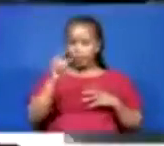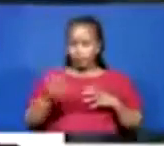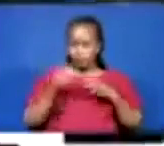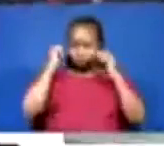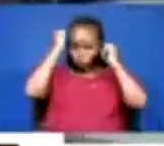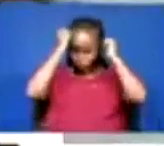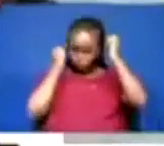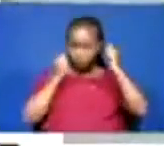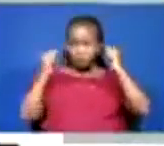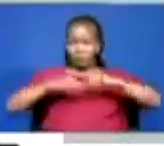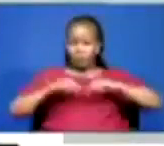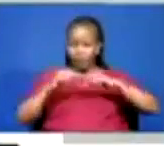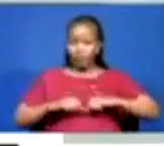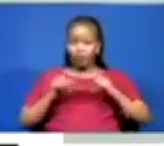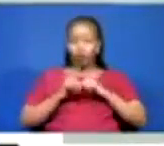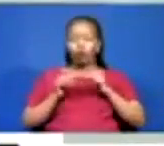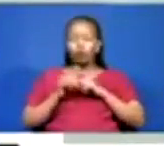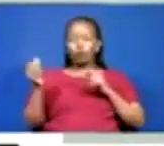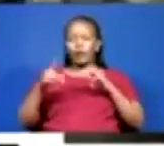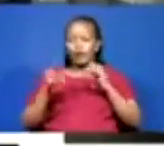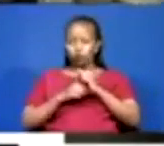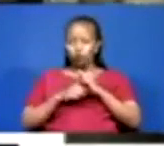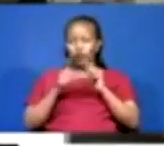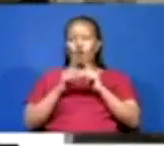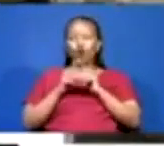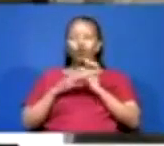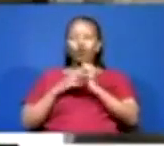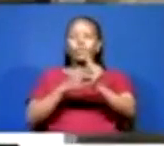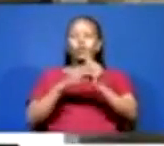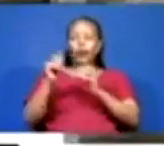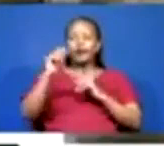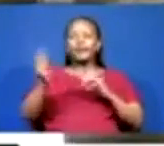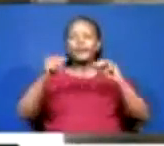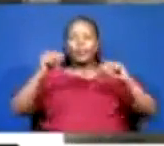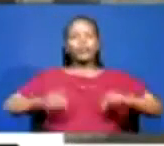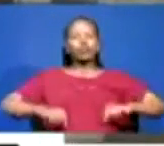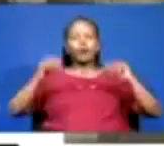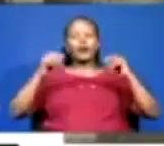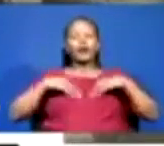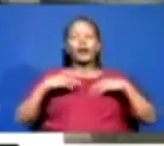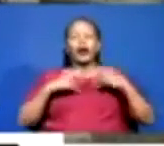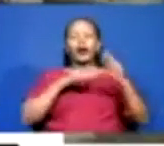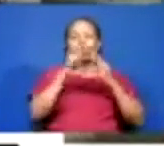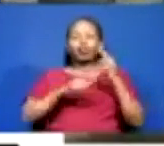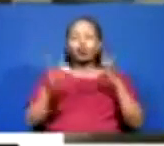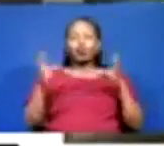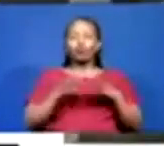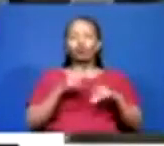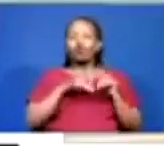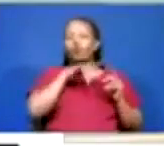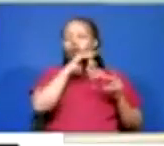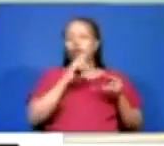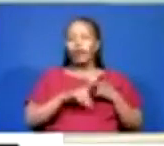of state in June and led by a Kenyan commander also has 2 battalions from Uganda, 2 from Burundi and 1 from